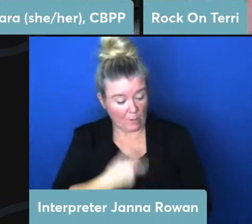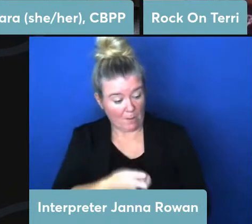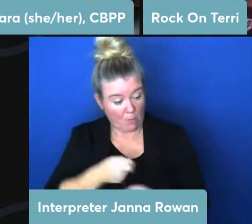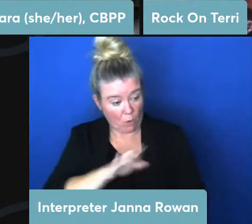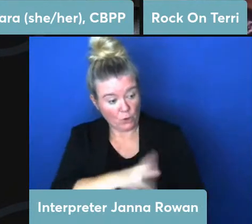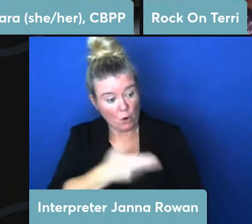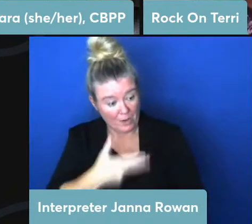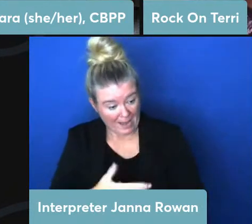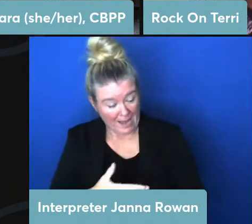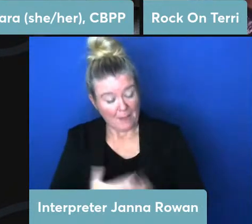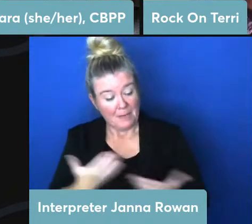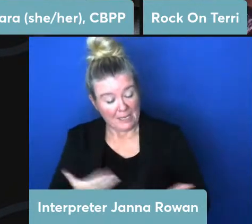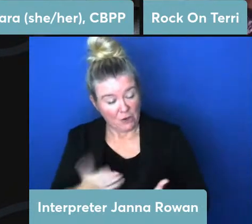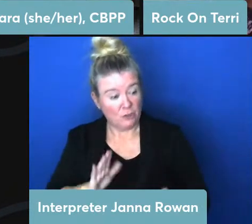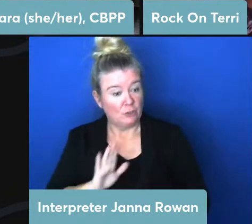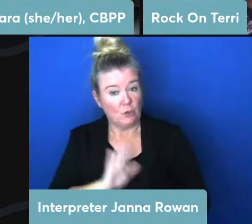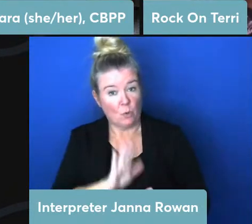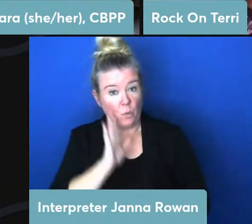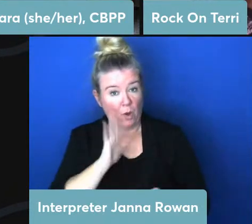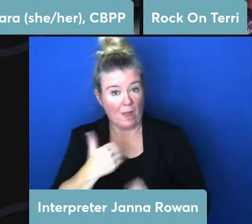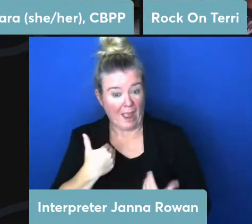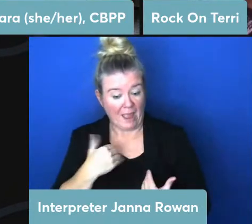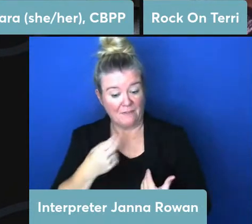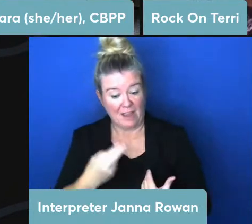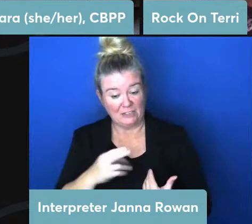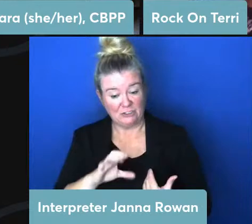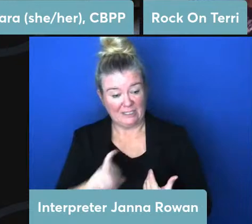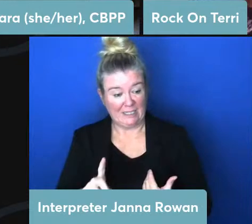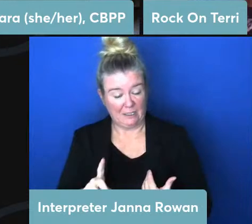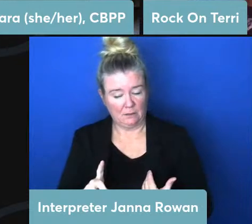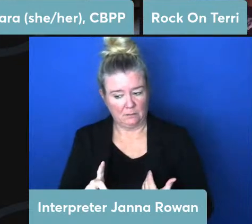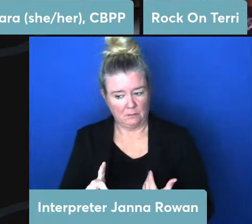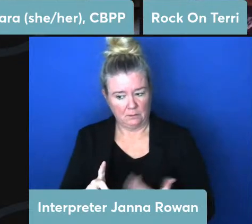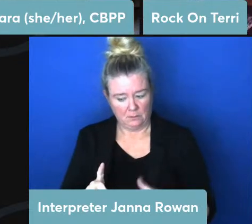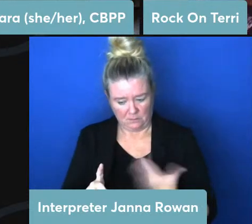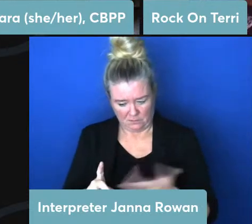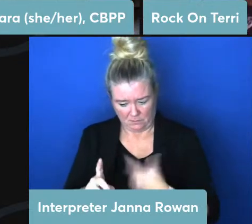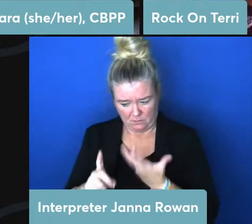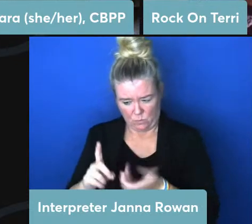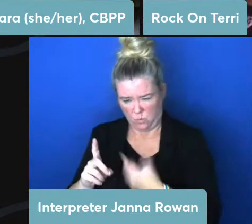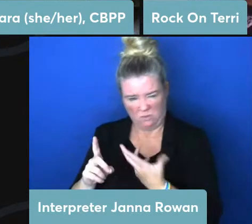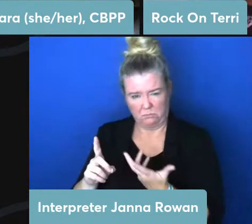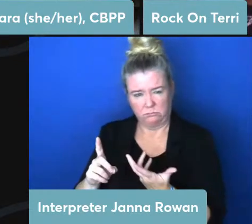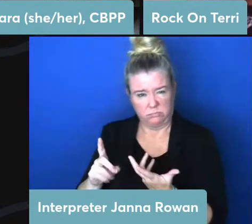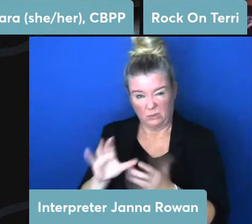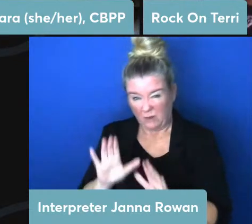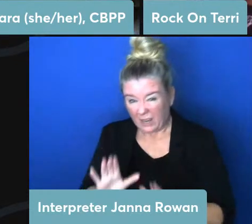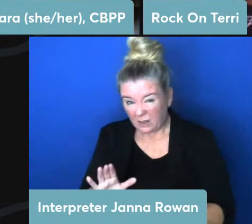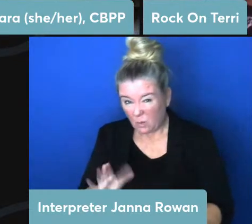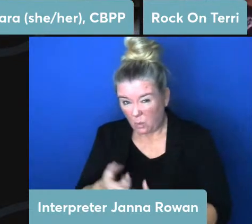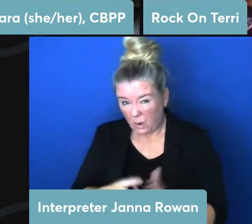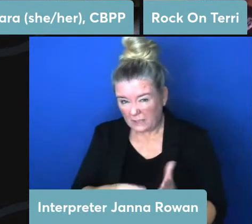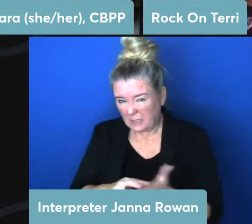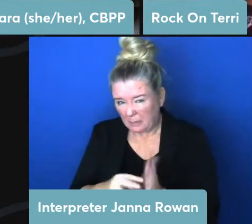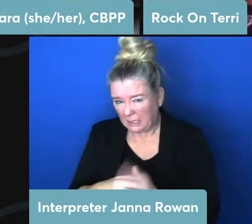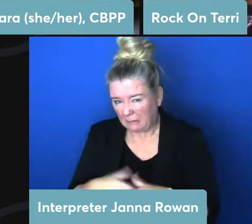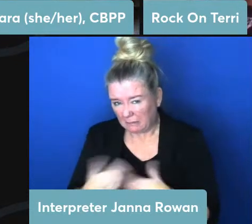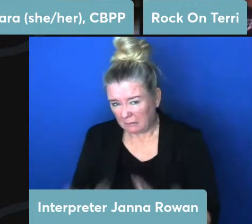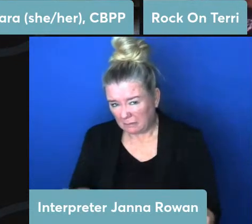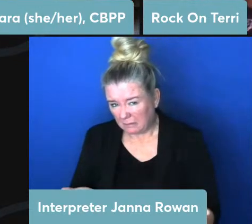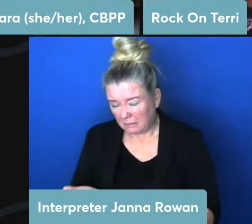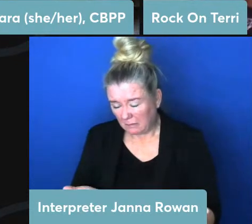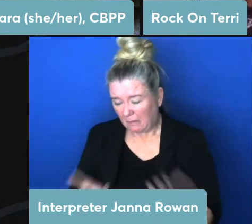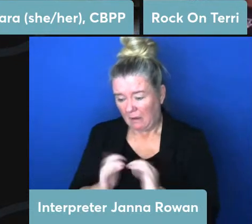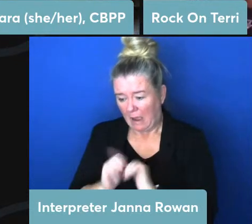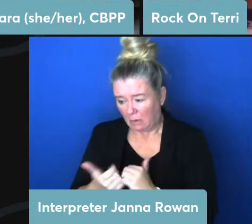and here's your, you know, you're going to get an HCV. Oh, okay. That's great. What is that?